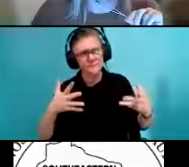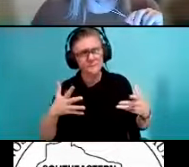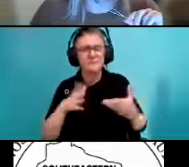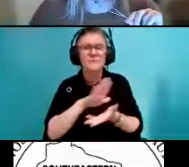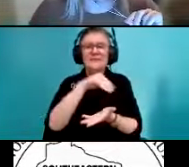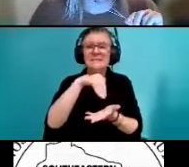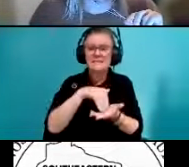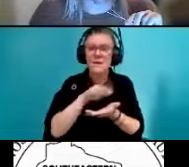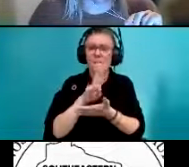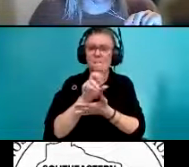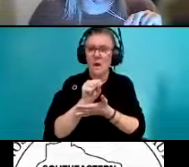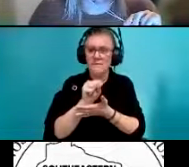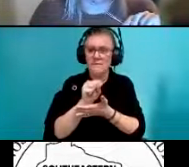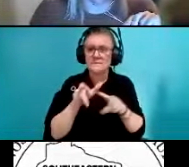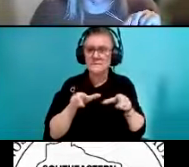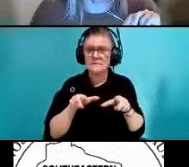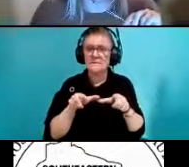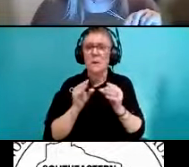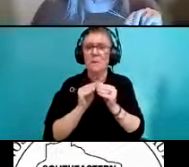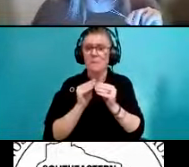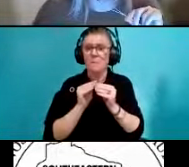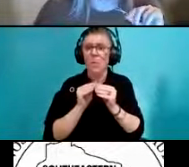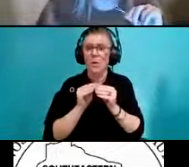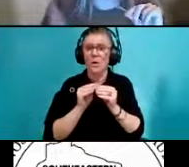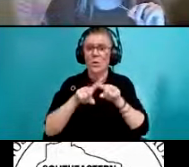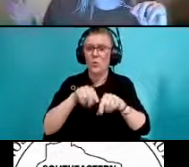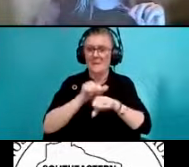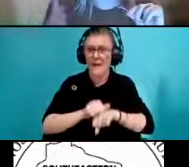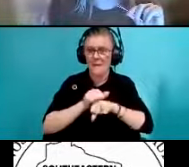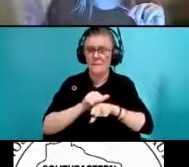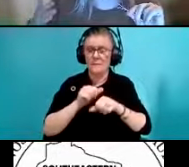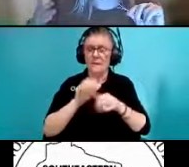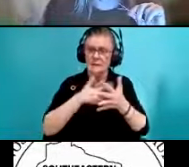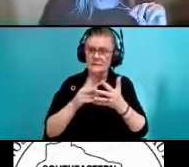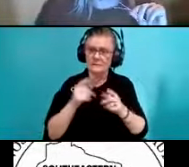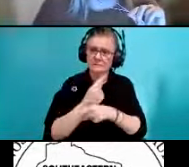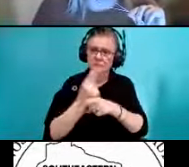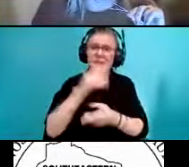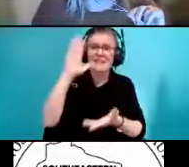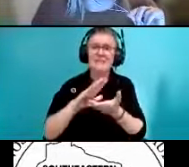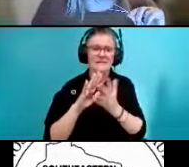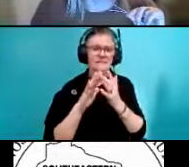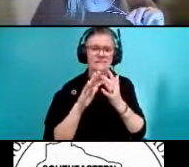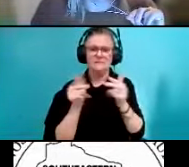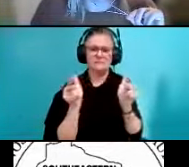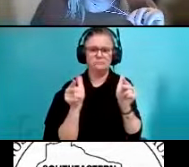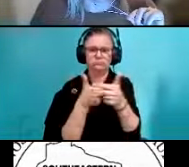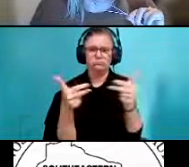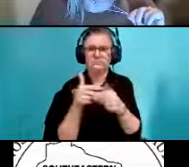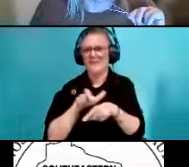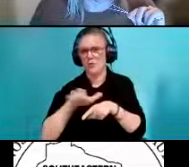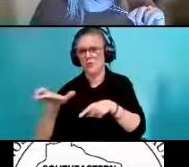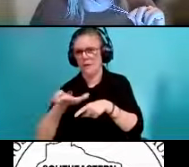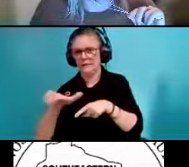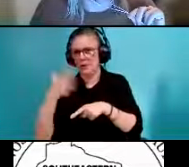running bus lanes can help even more with reliability because there's less interaction along the right side